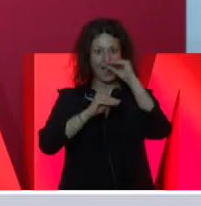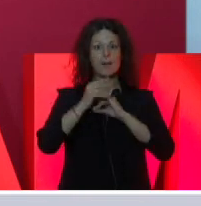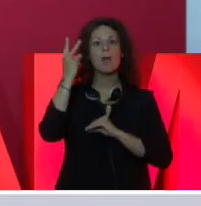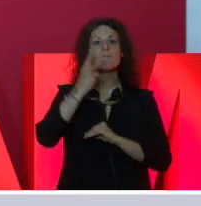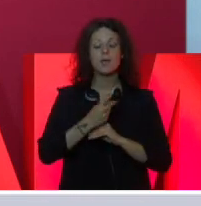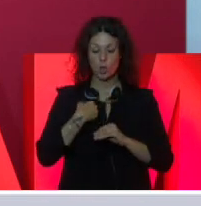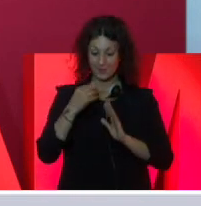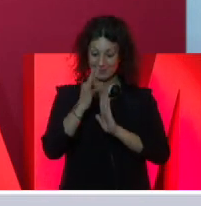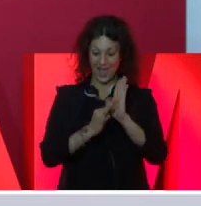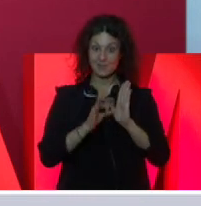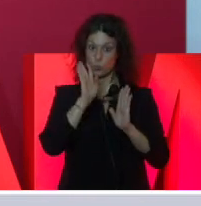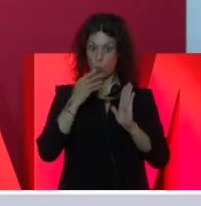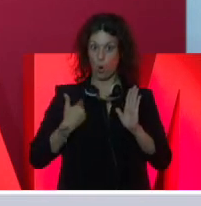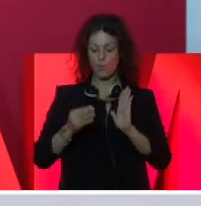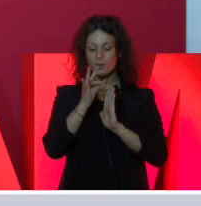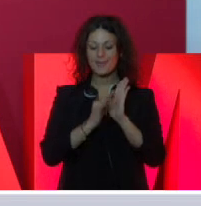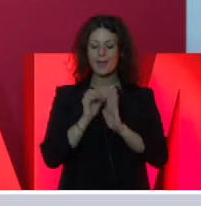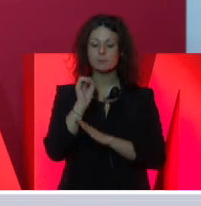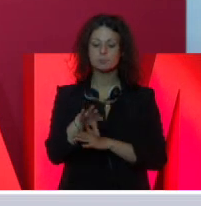learns data that contain